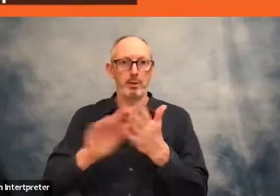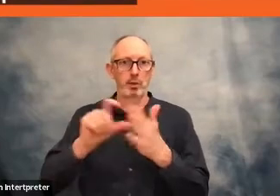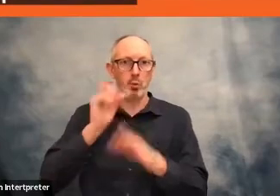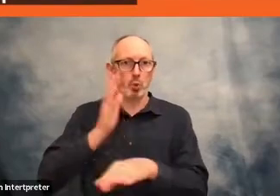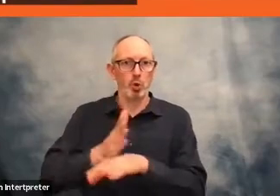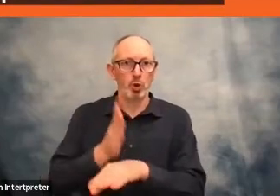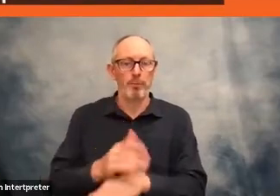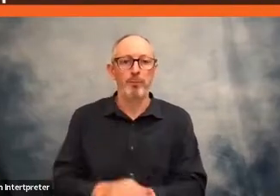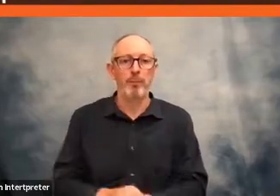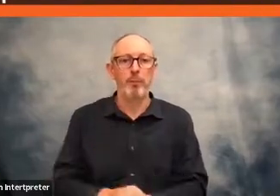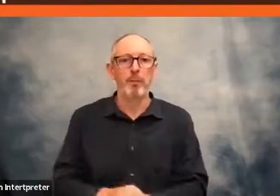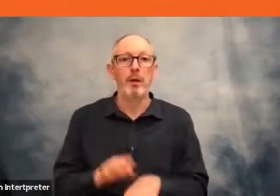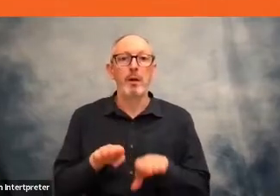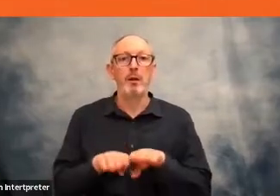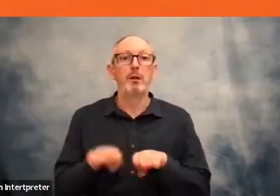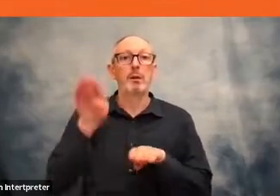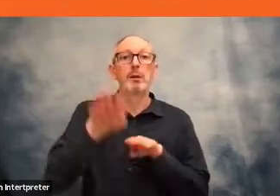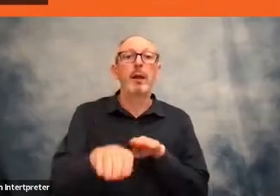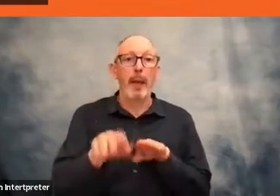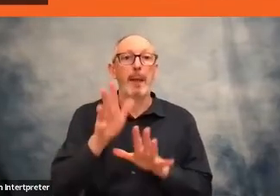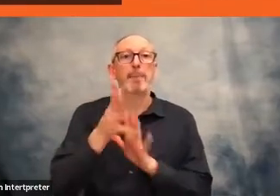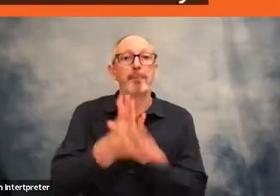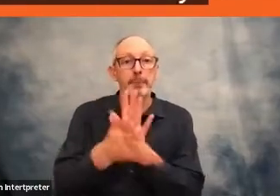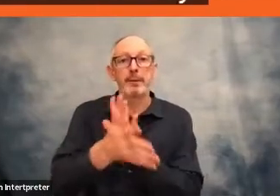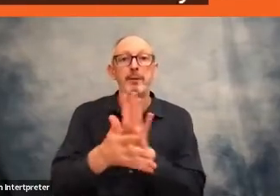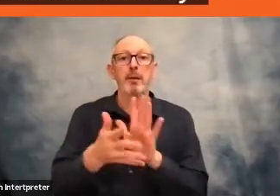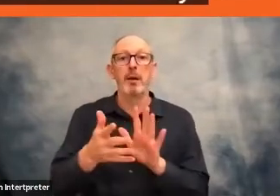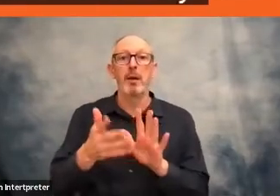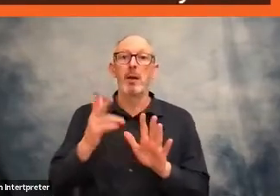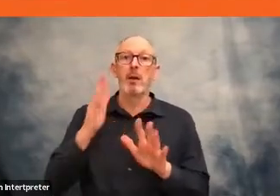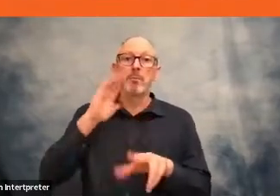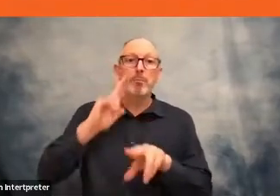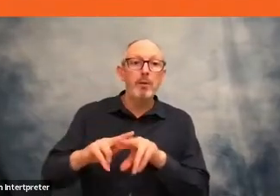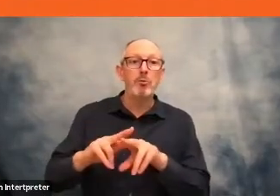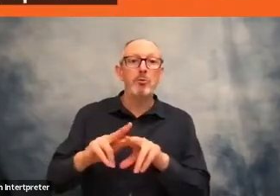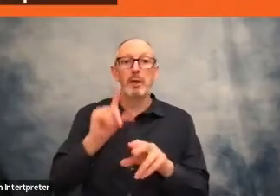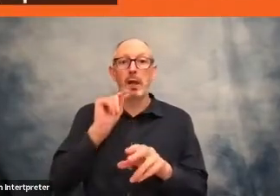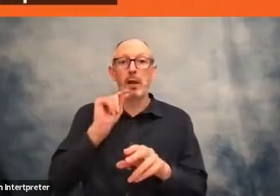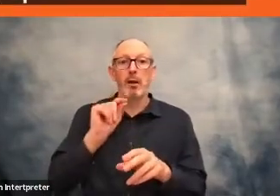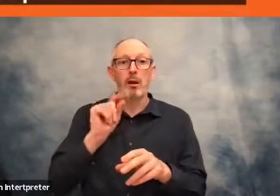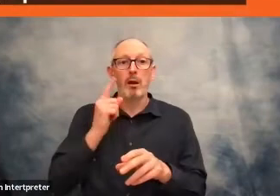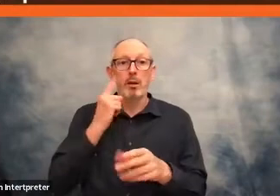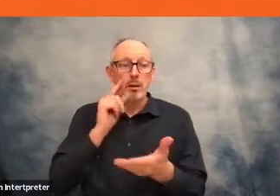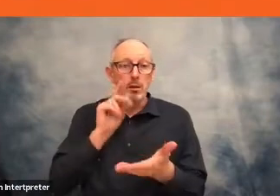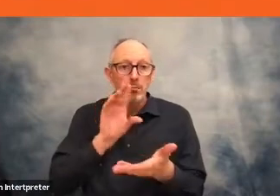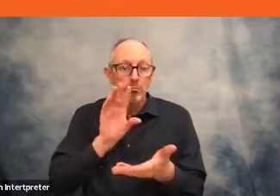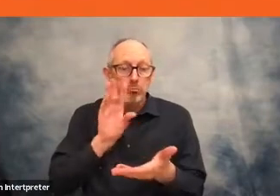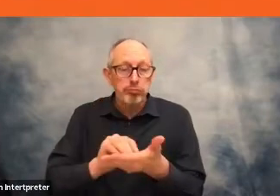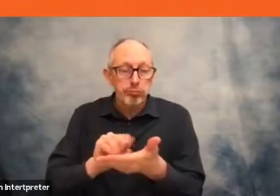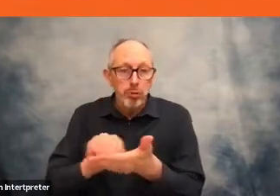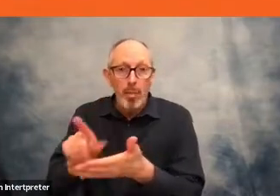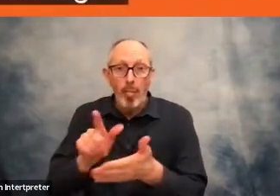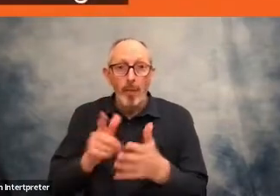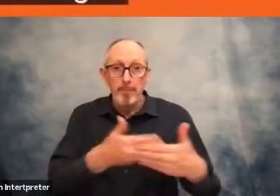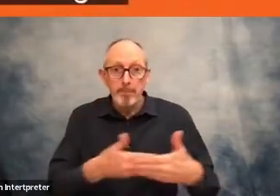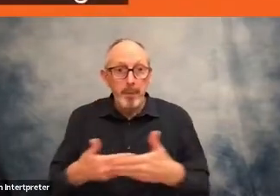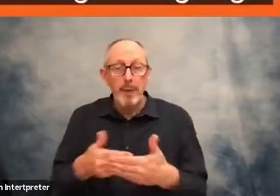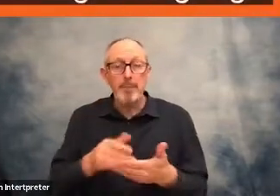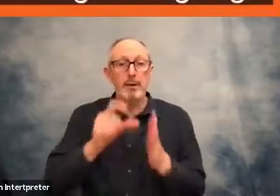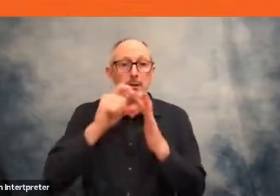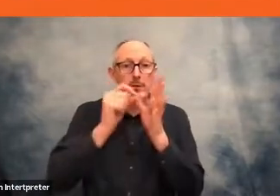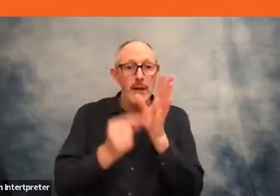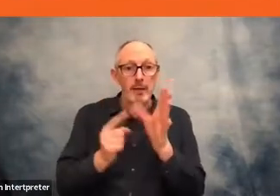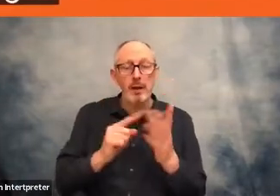is an AI-powered video analysis tool. Parents record their baby, our computer vision pipeline extracts the data, they get plain